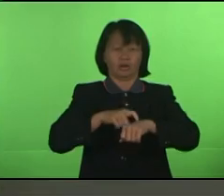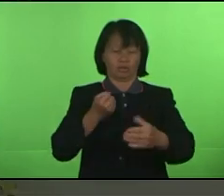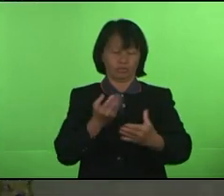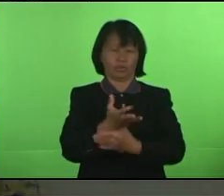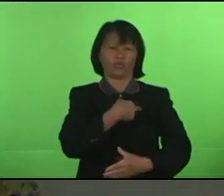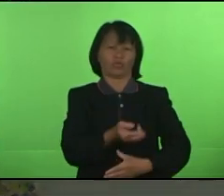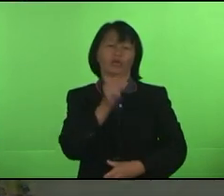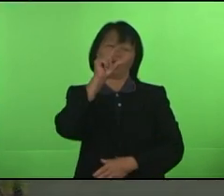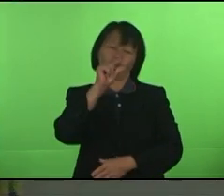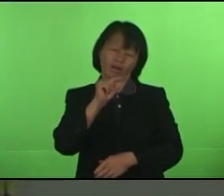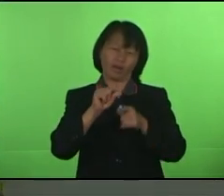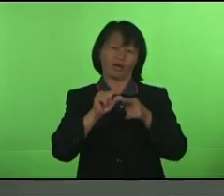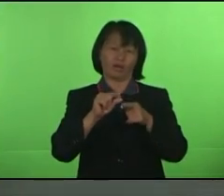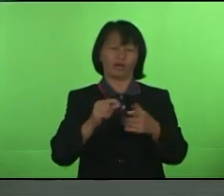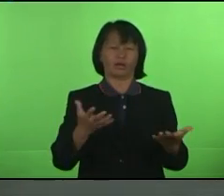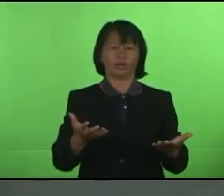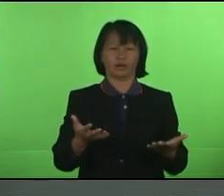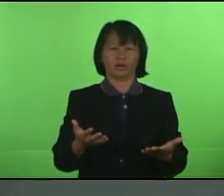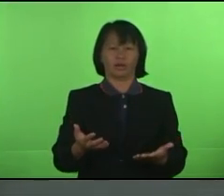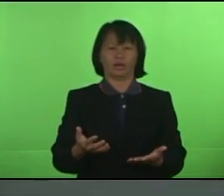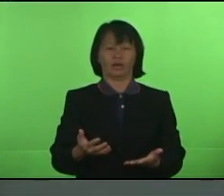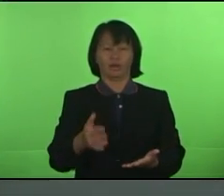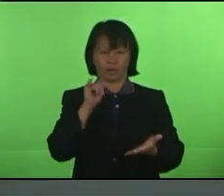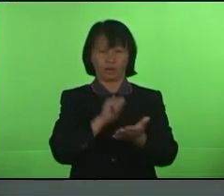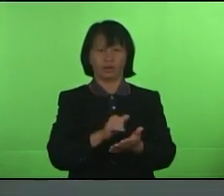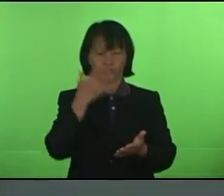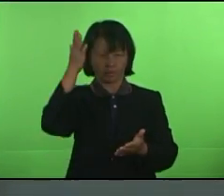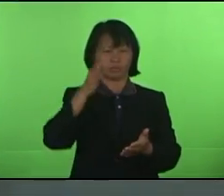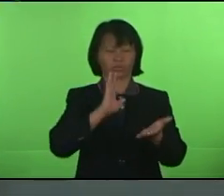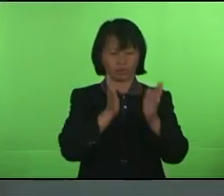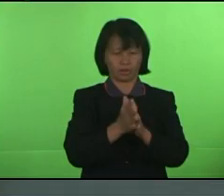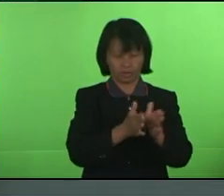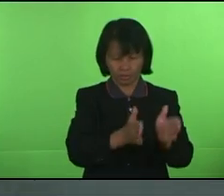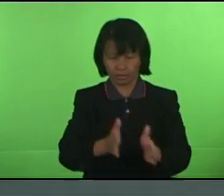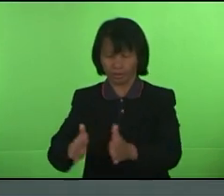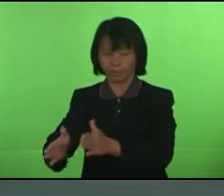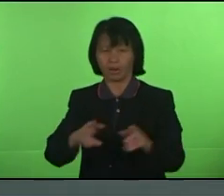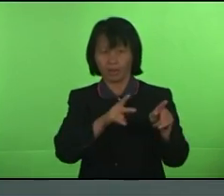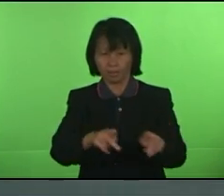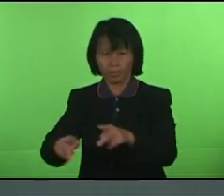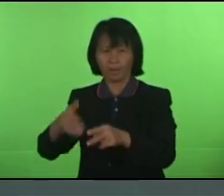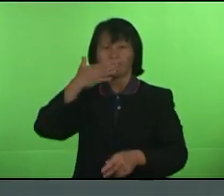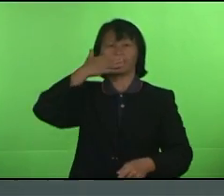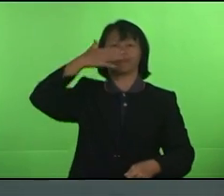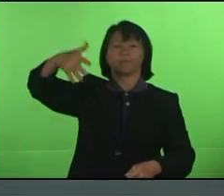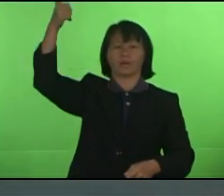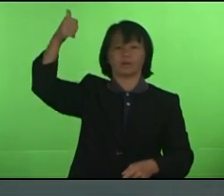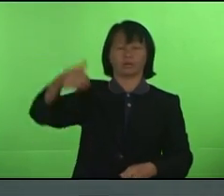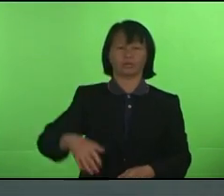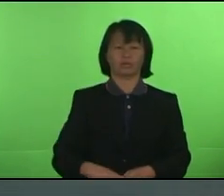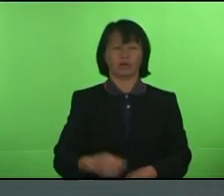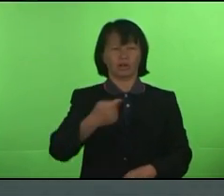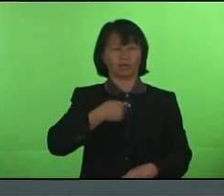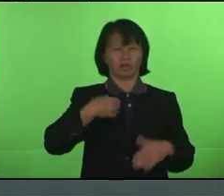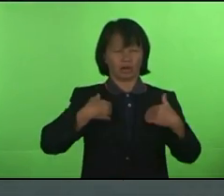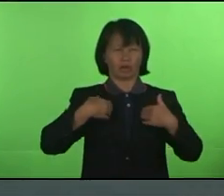minimize unproductive time. So with that, you will plan better. Plan better. Okay? I've got a big problem